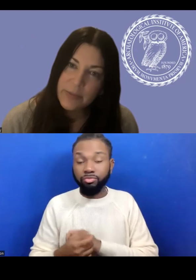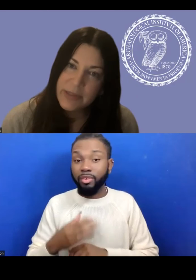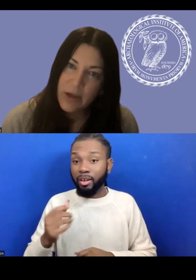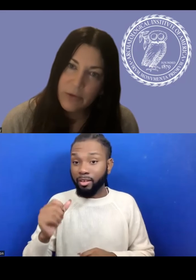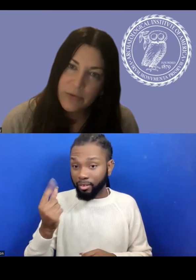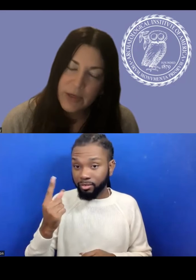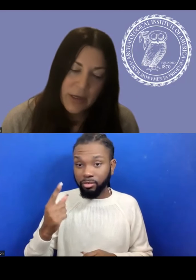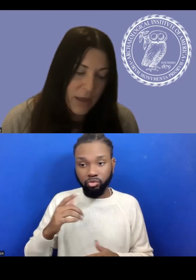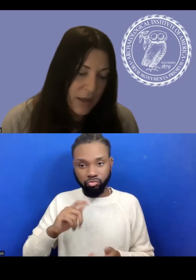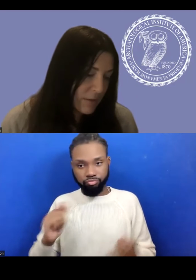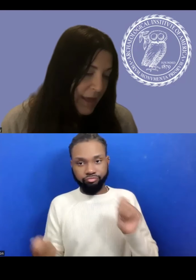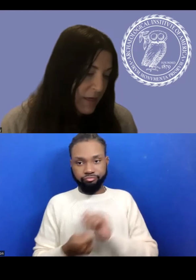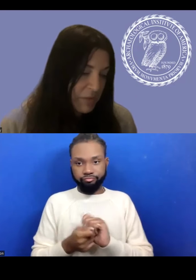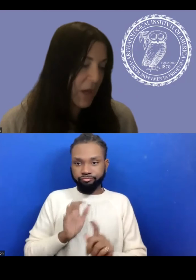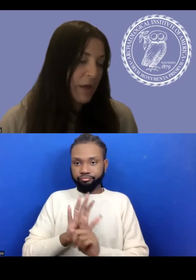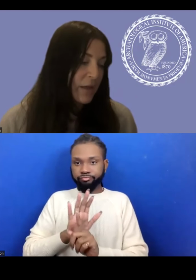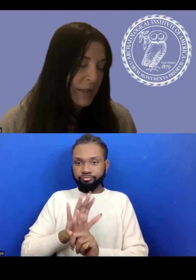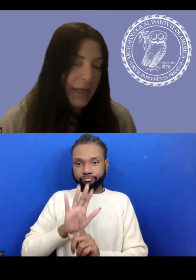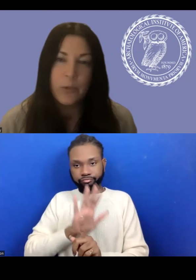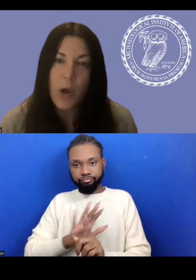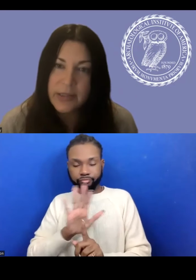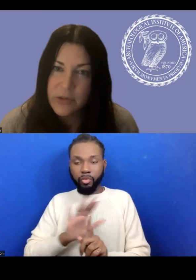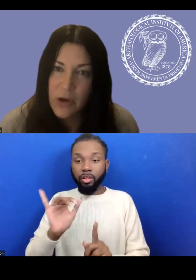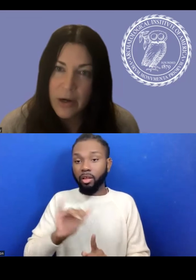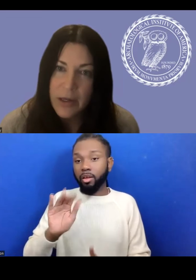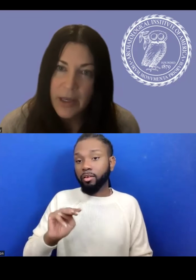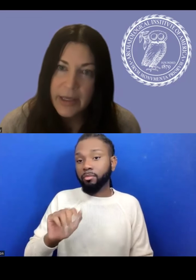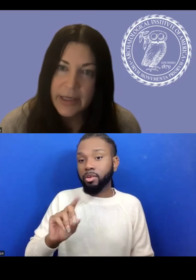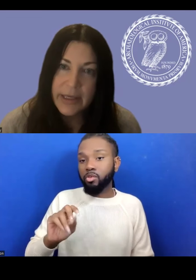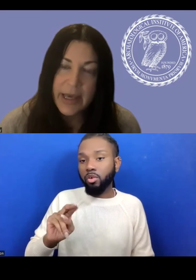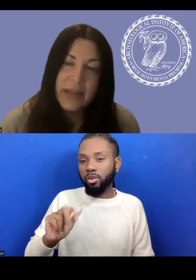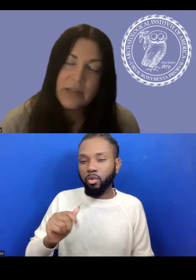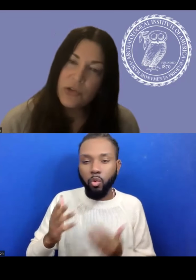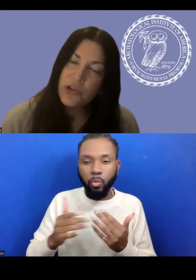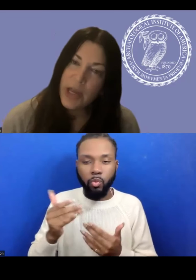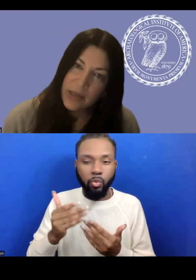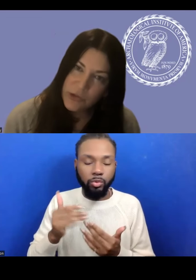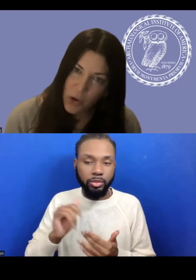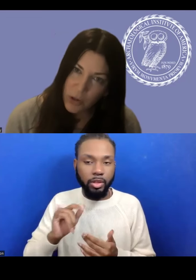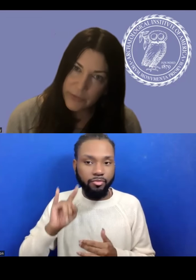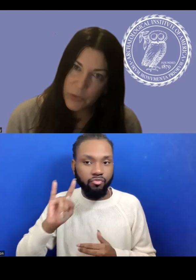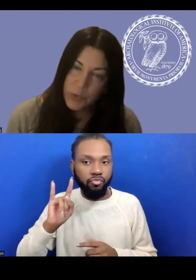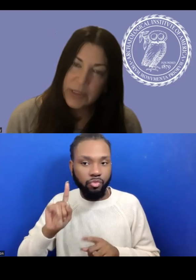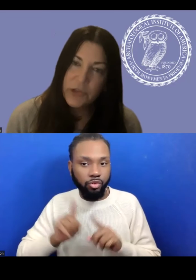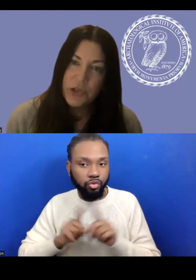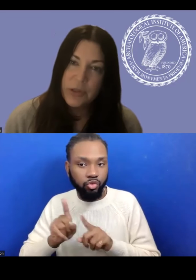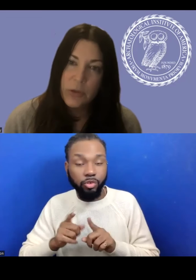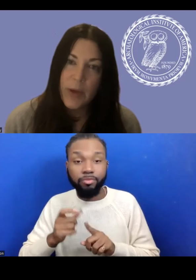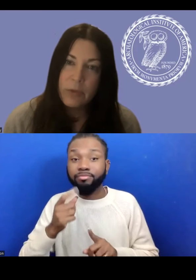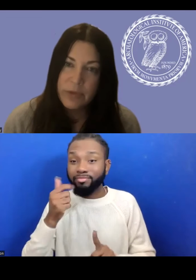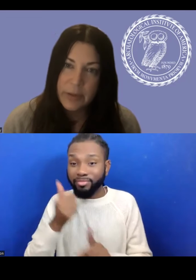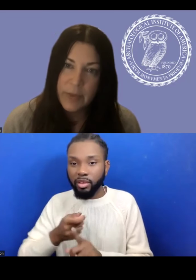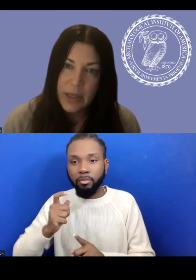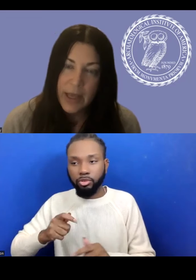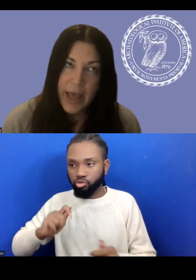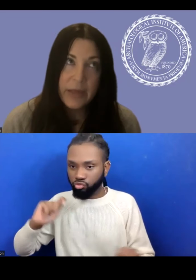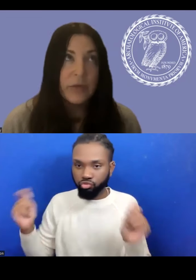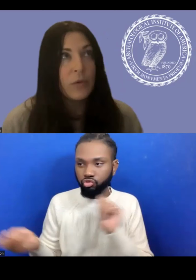reinvent himself, like Madonna, like a rock star, he has to change all of the religion around